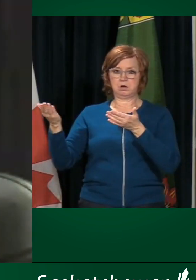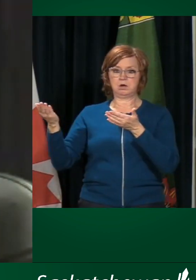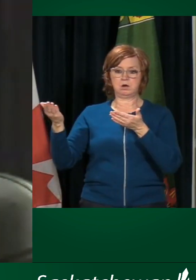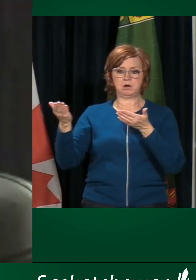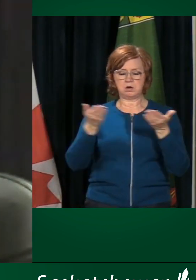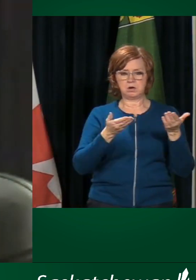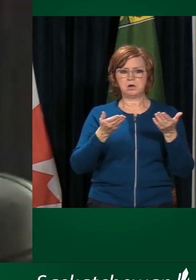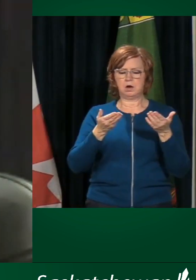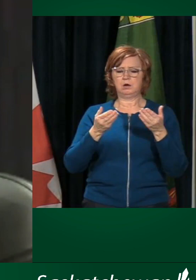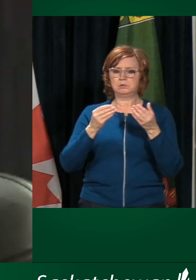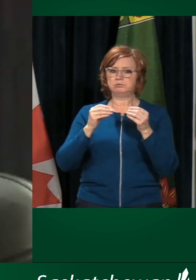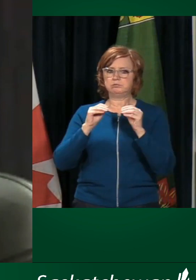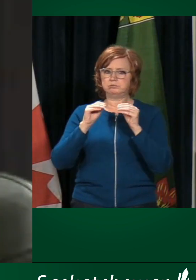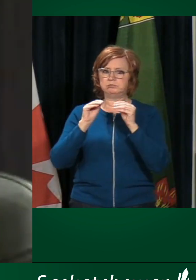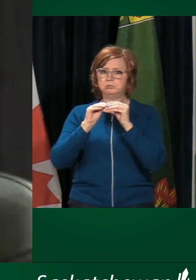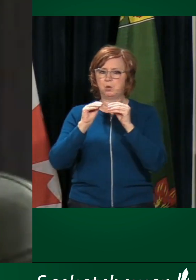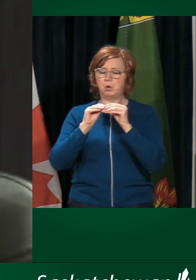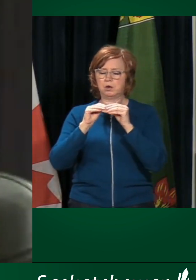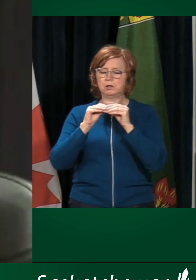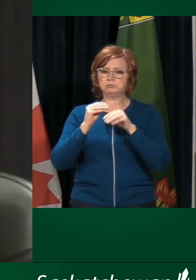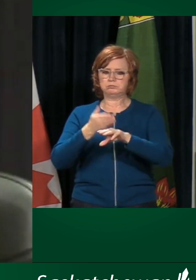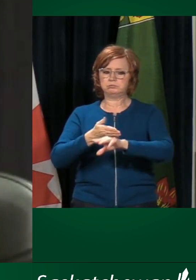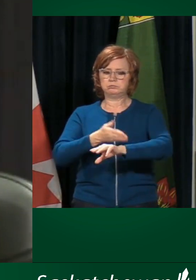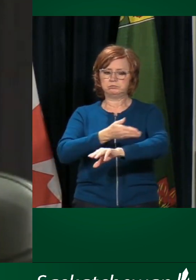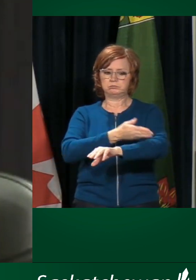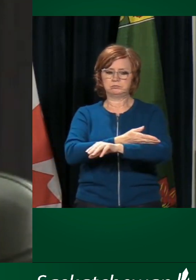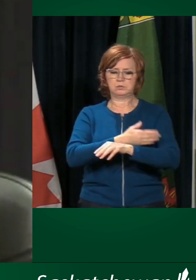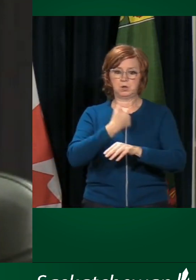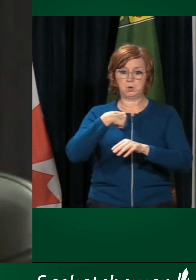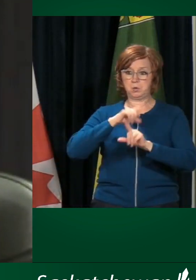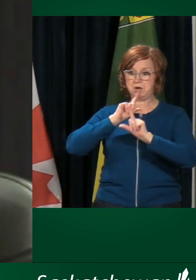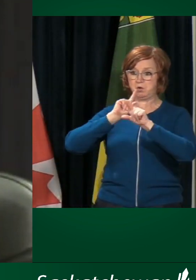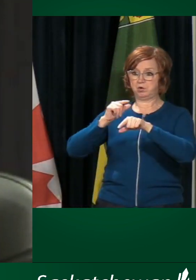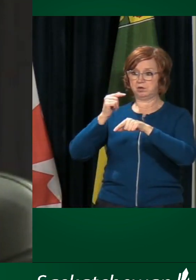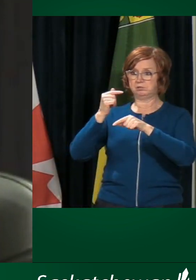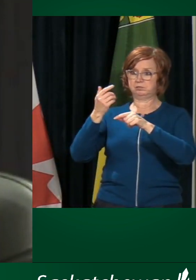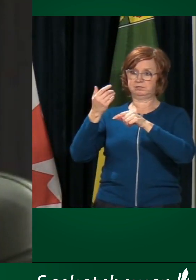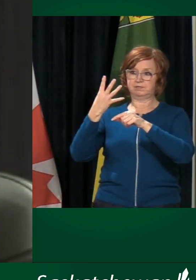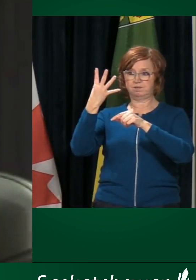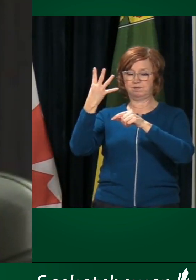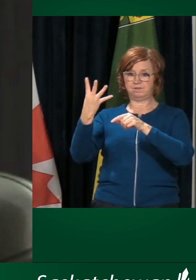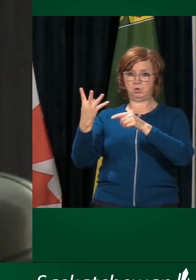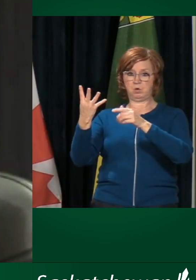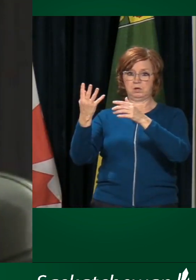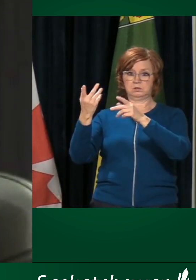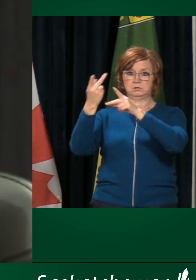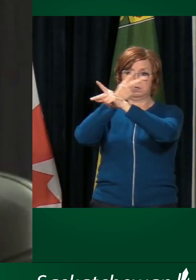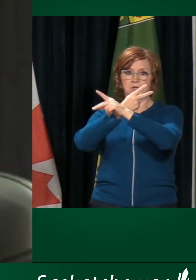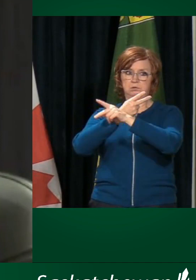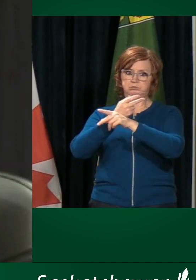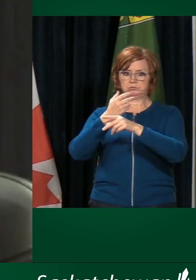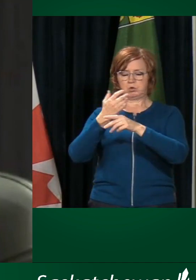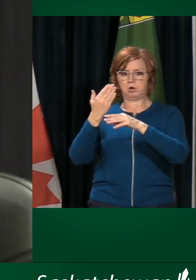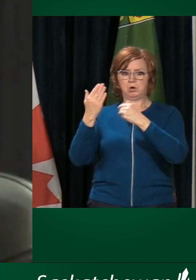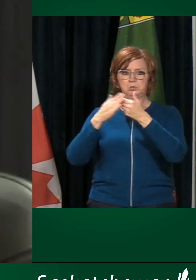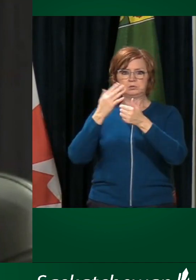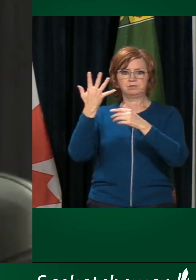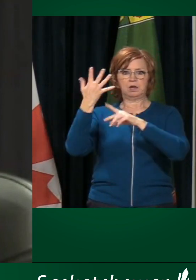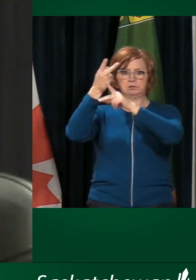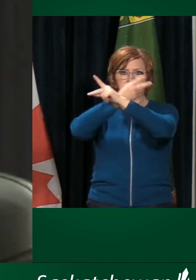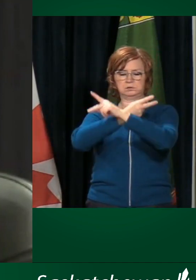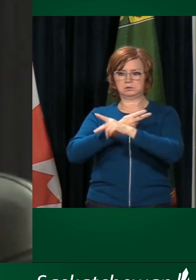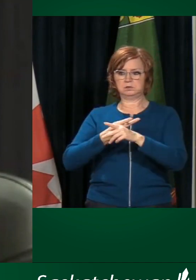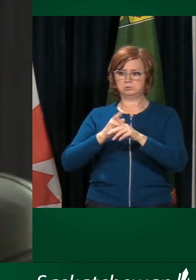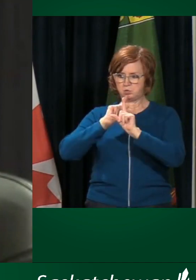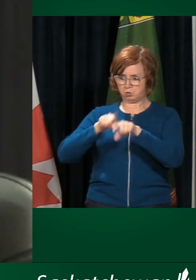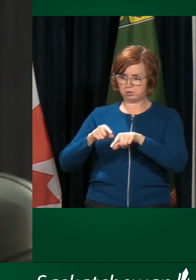it is not a normal supply chain. We're not receiving everything we order. We're still ordering 4 to 5 times of what we normally order, but we are starting to